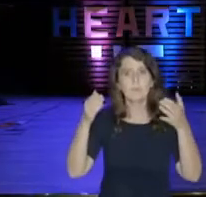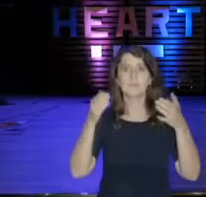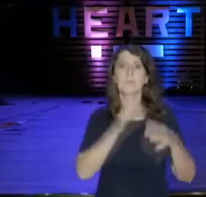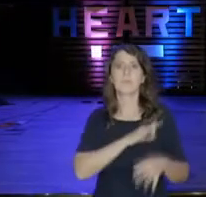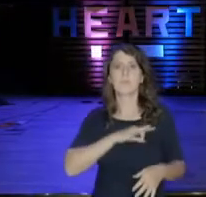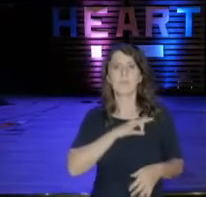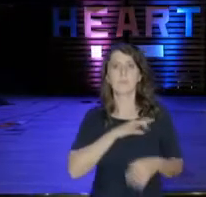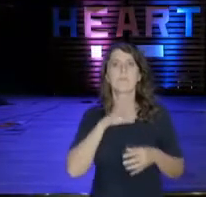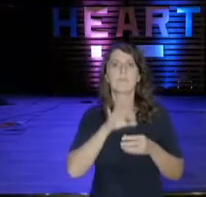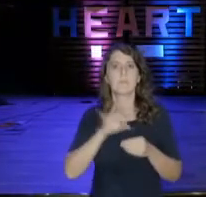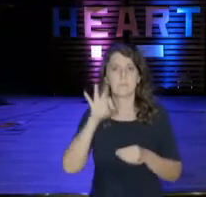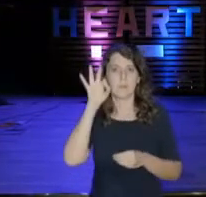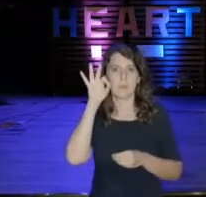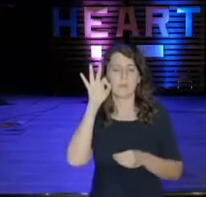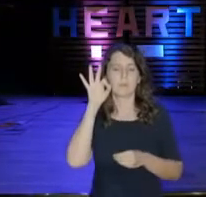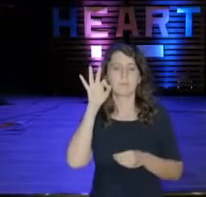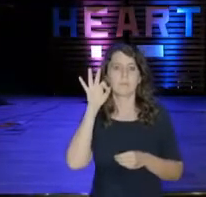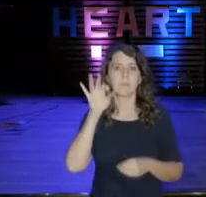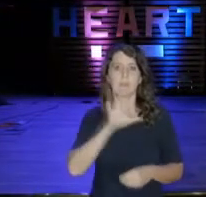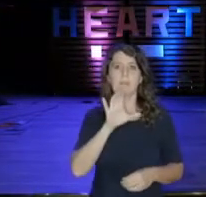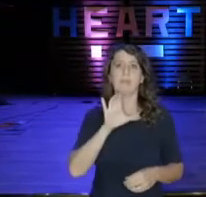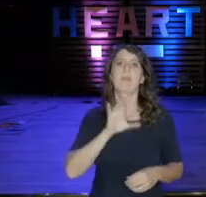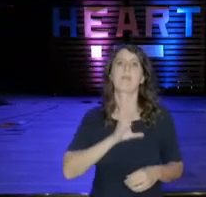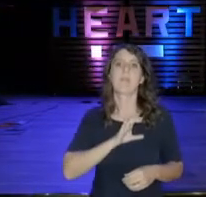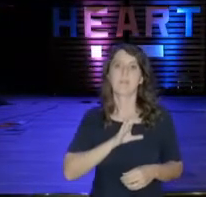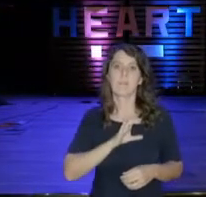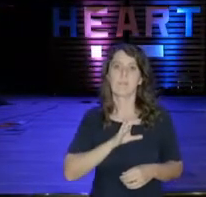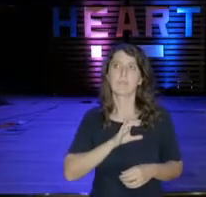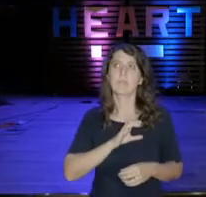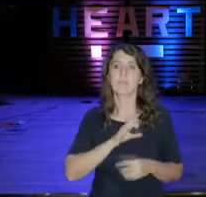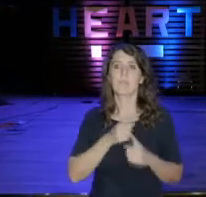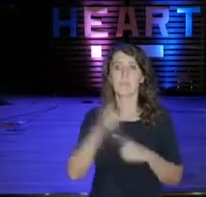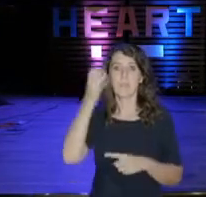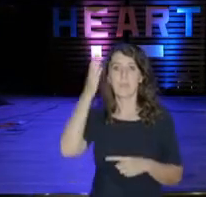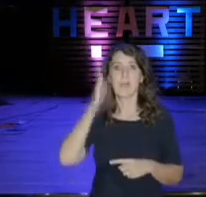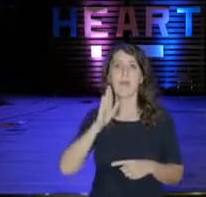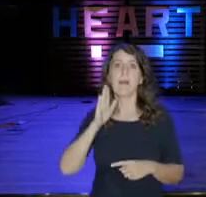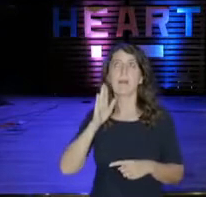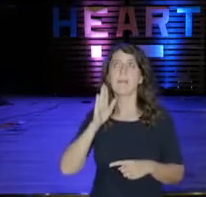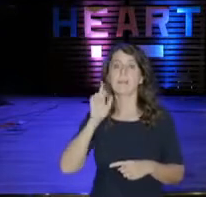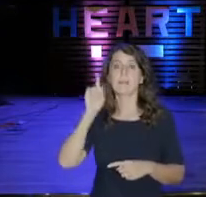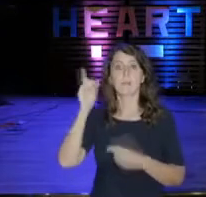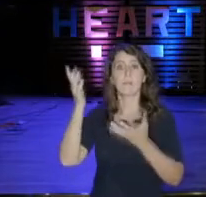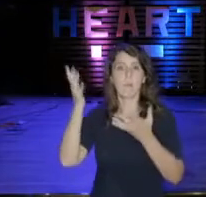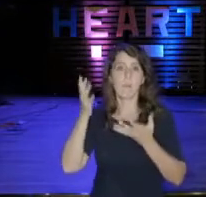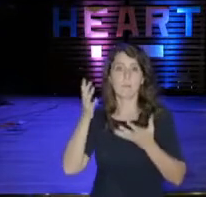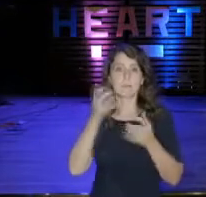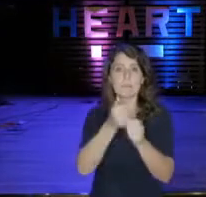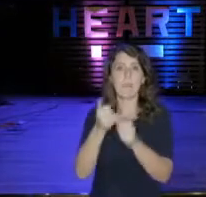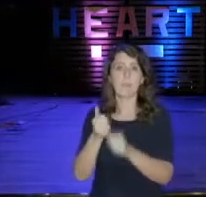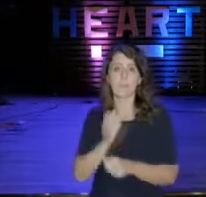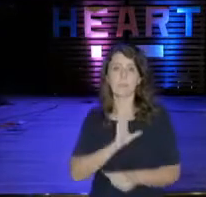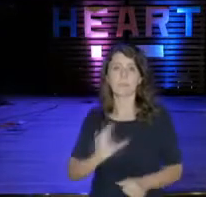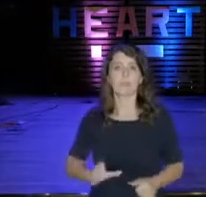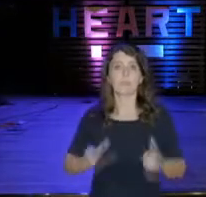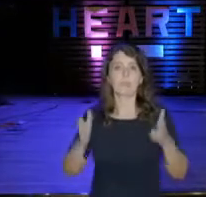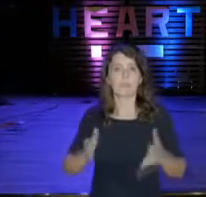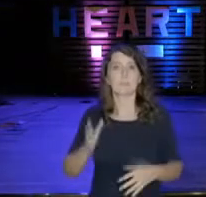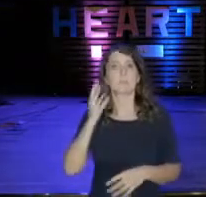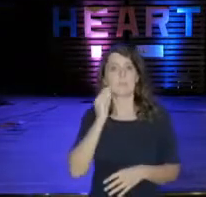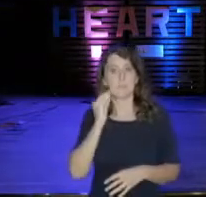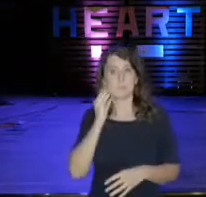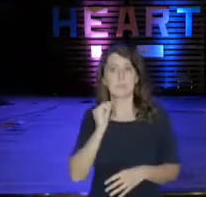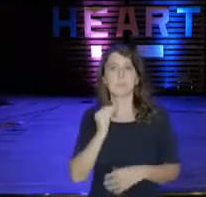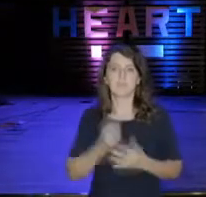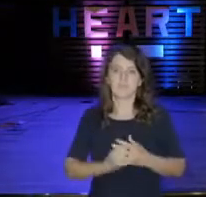Spirit, attributes that God desires to grow in the life of every Christian that is filled with the Spirit of